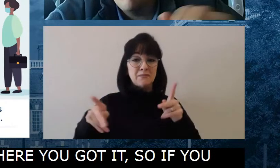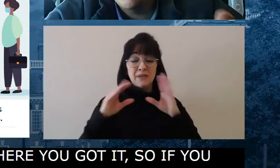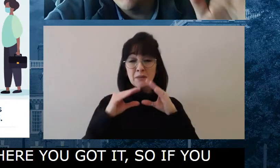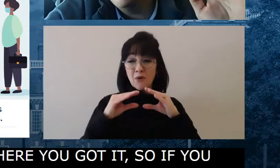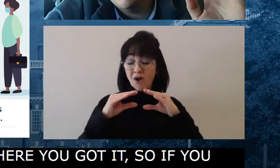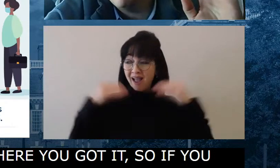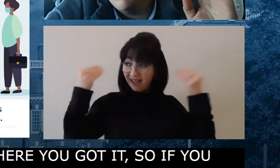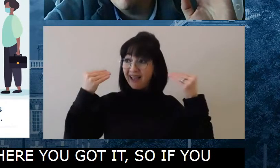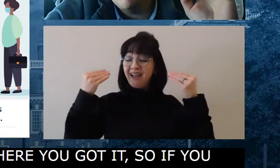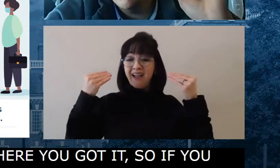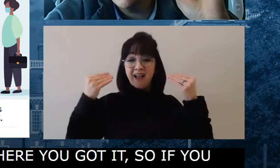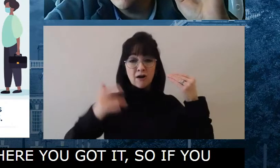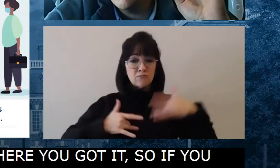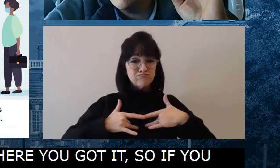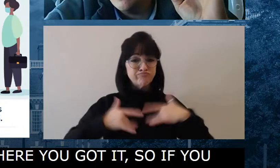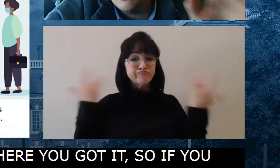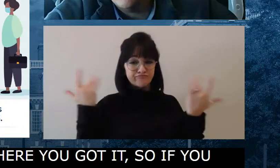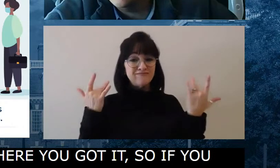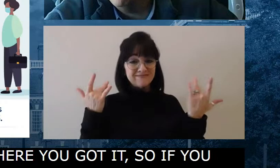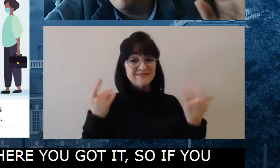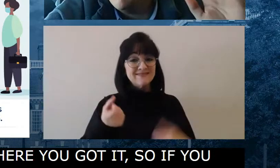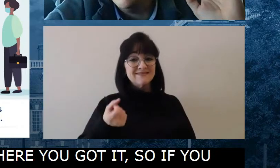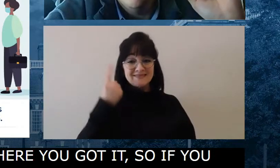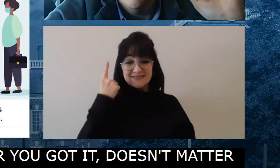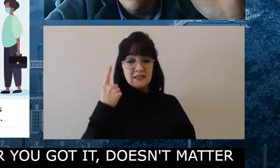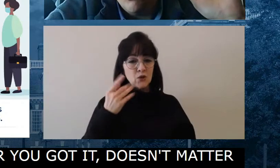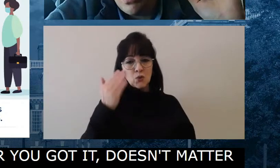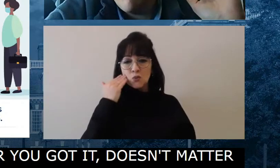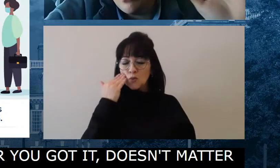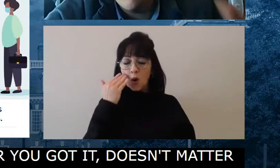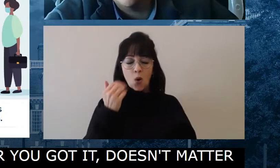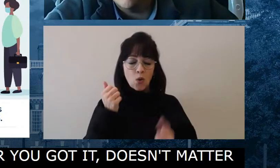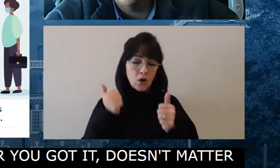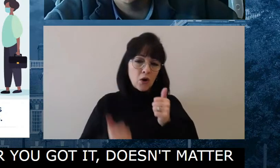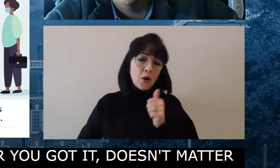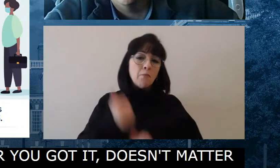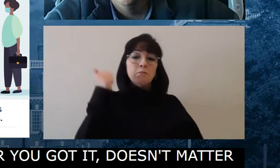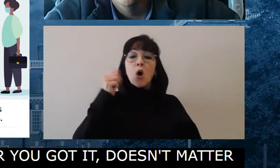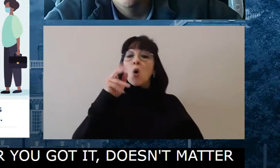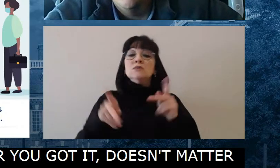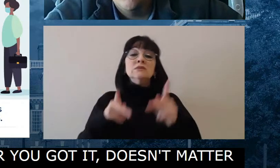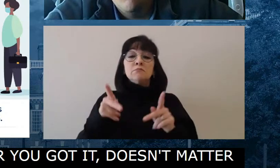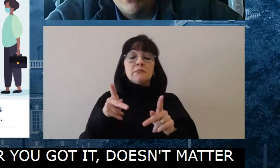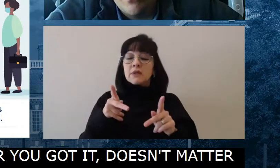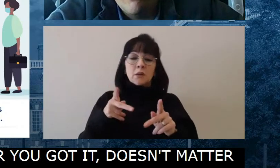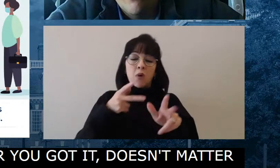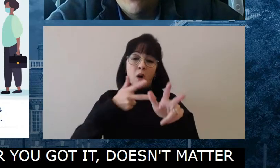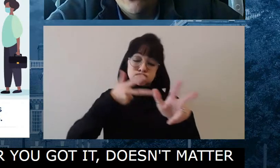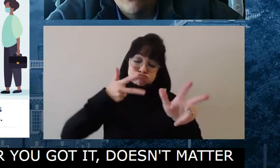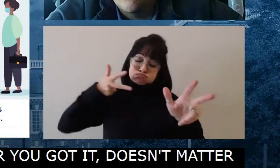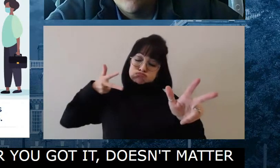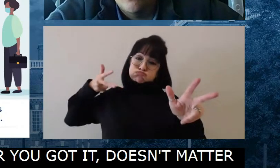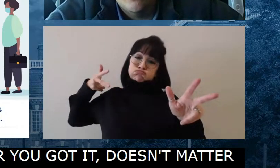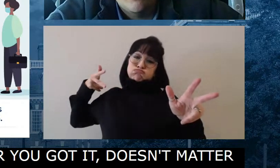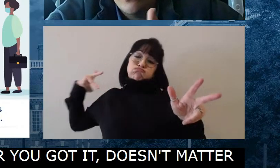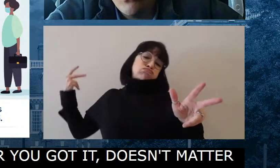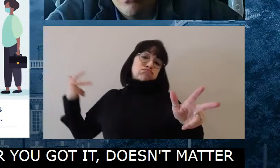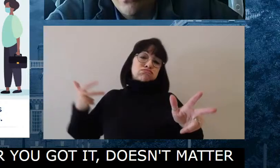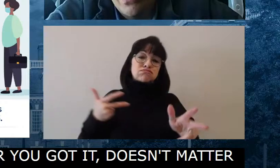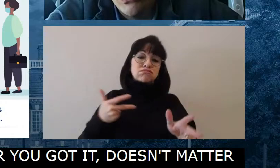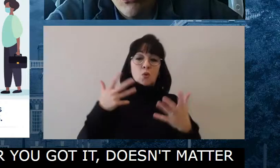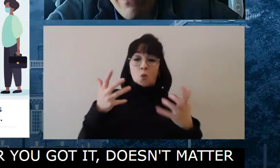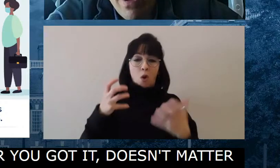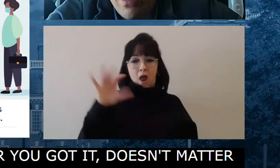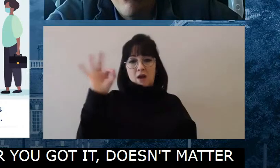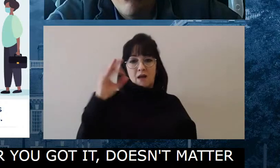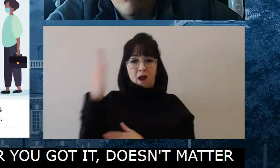After everybody shows up, everybody wants the 9 o'clock appointment. We'll have 100 cars here, by 8:15 or 8:30. Today they